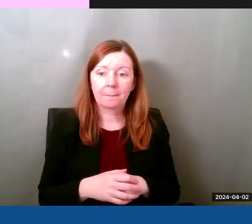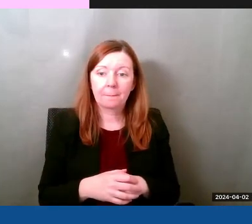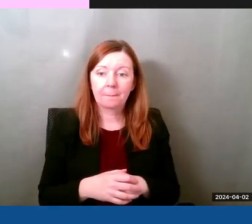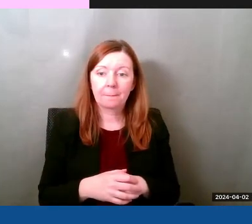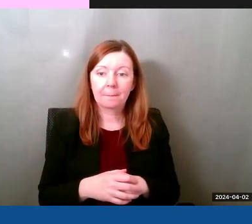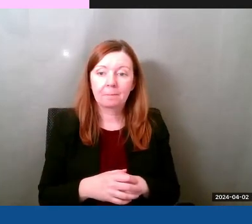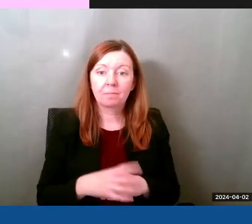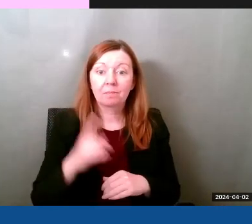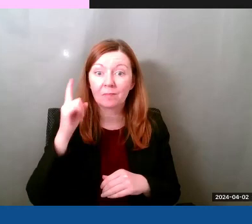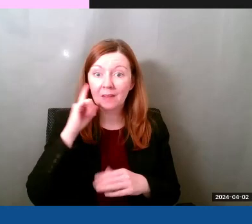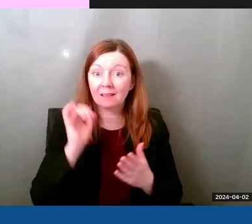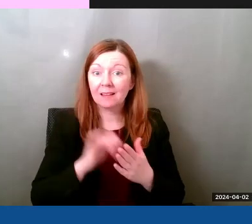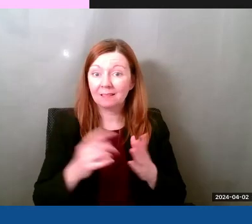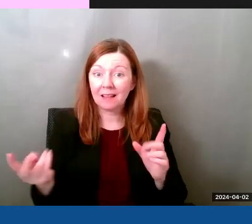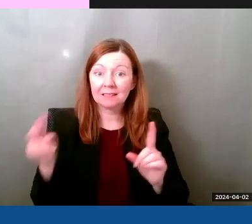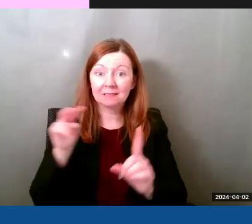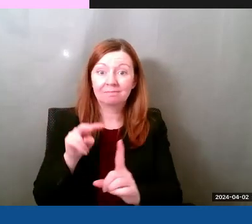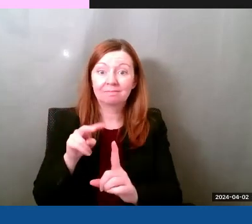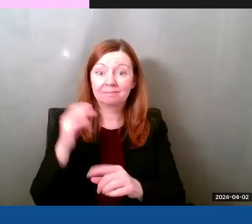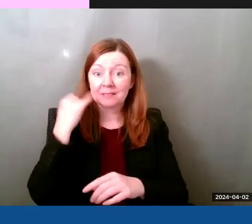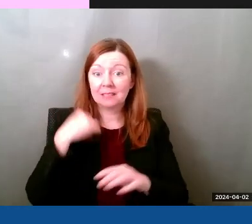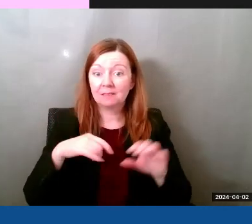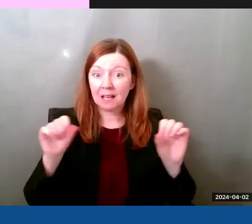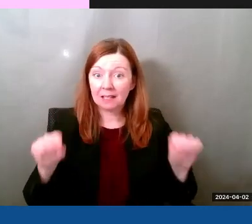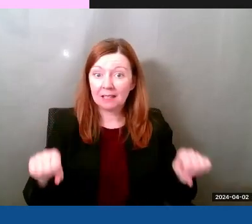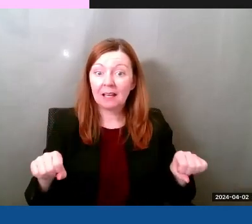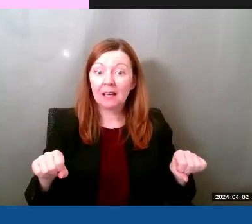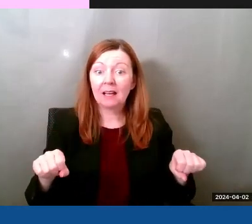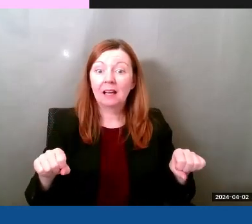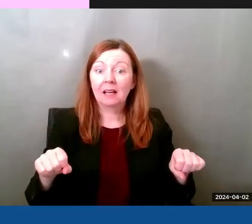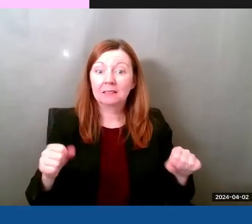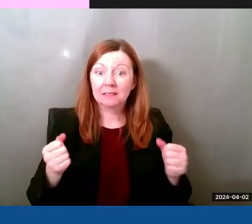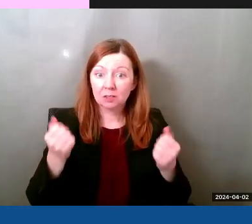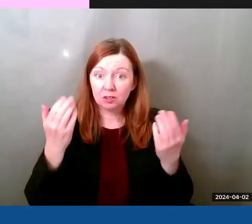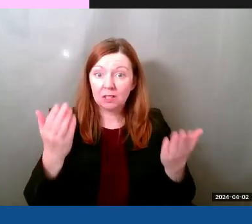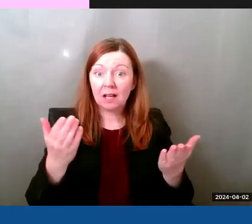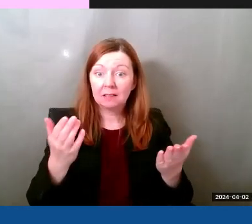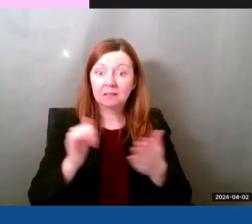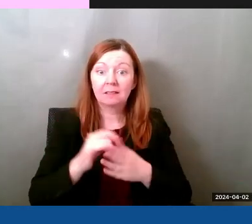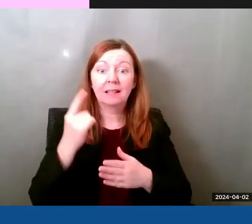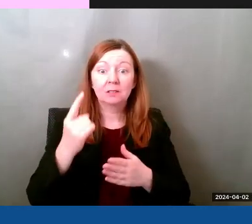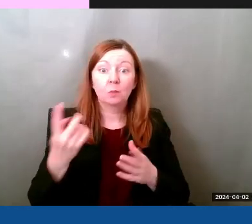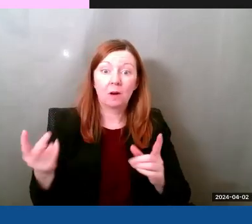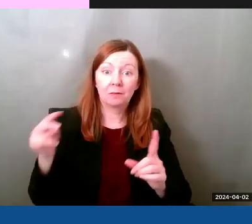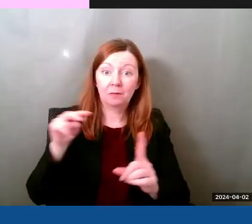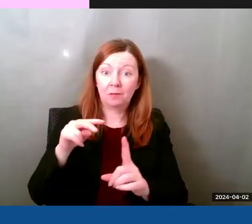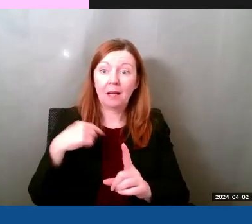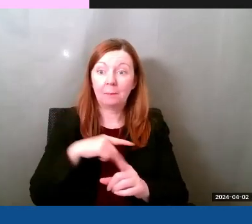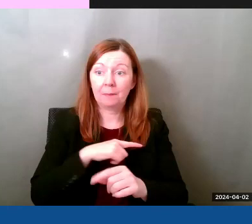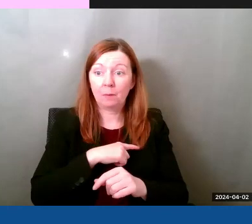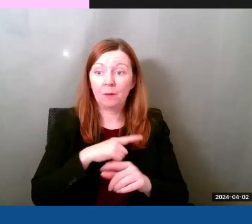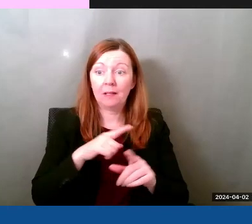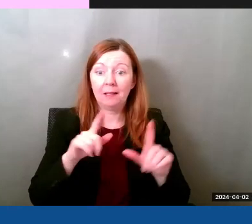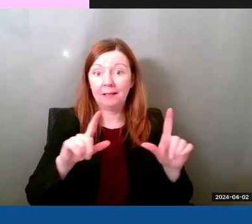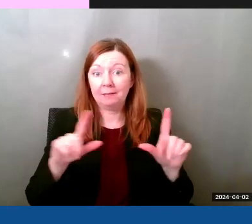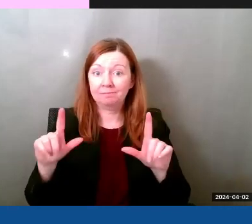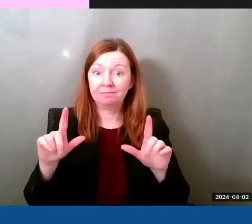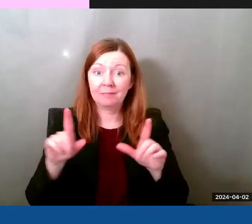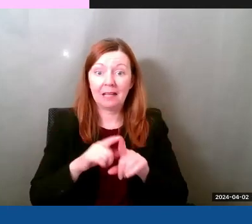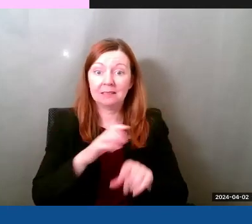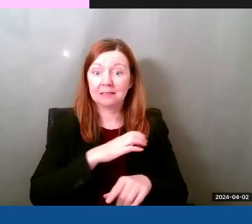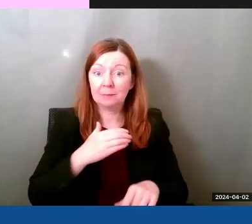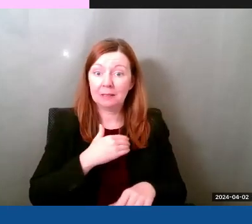I think that's the frame. If I can, suggest that, that's one frame that we as committee members should